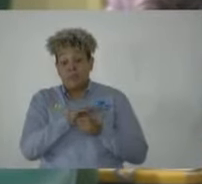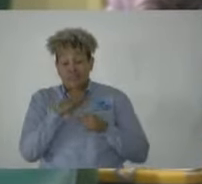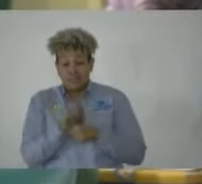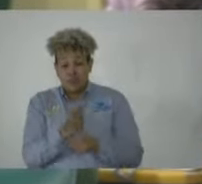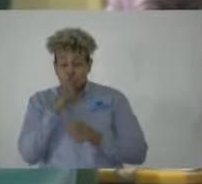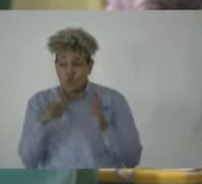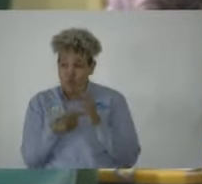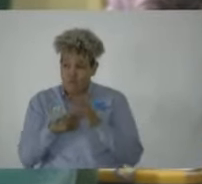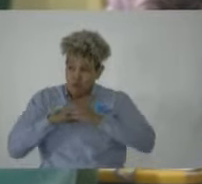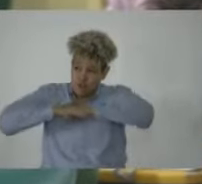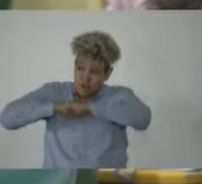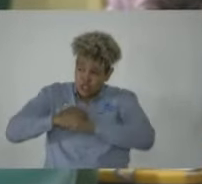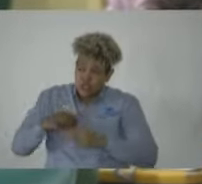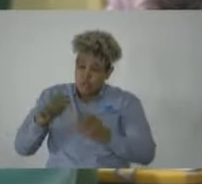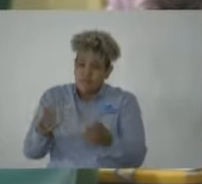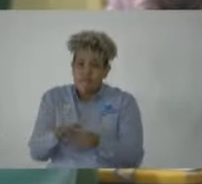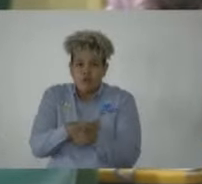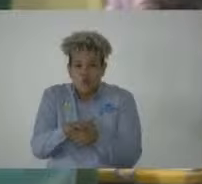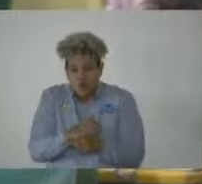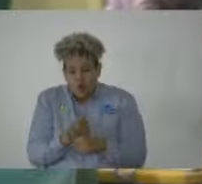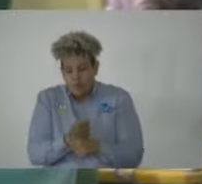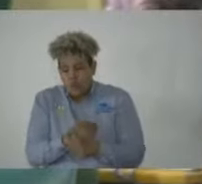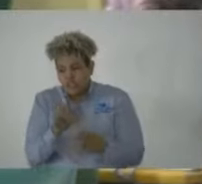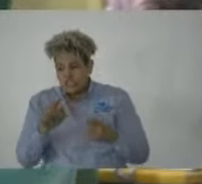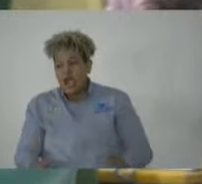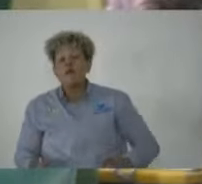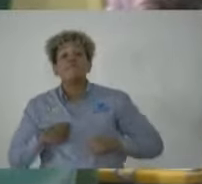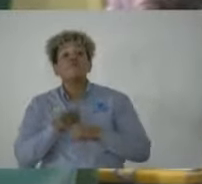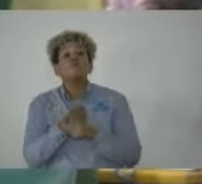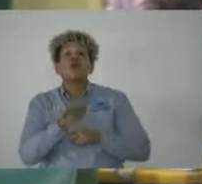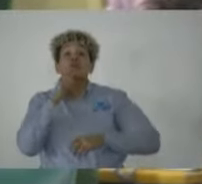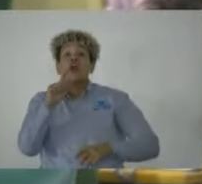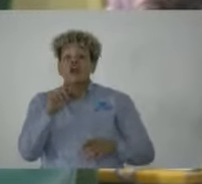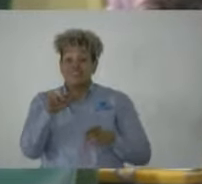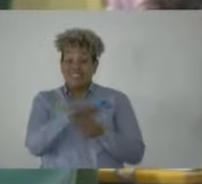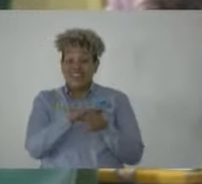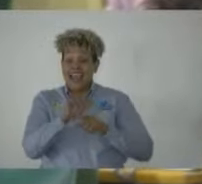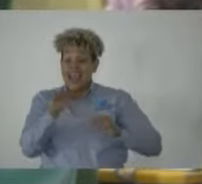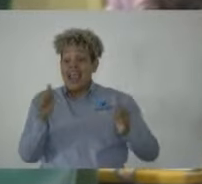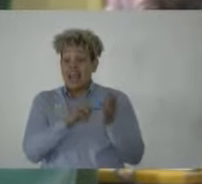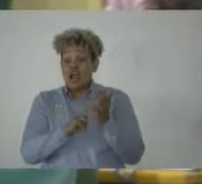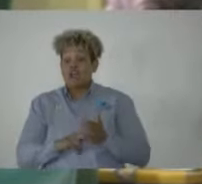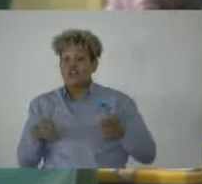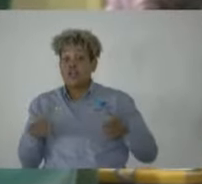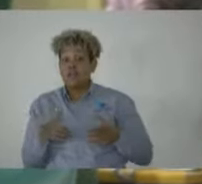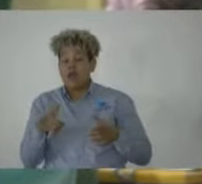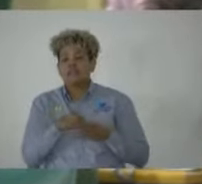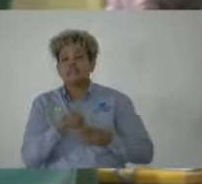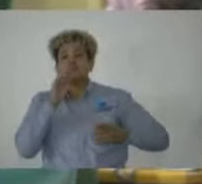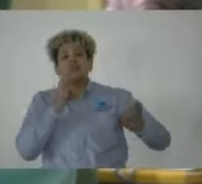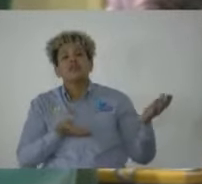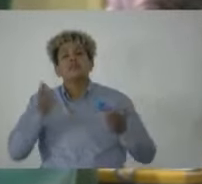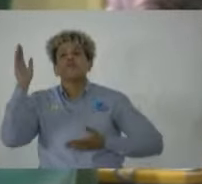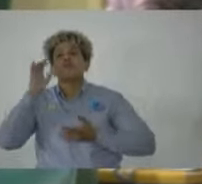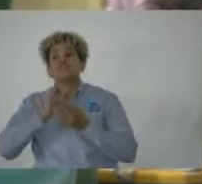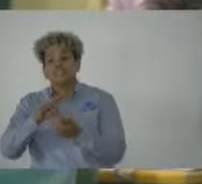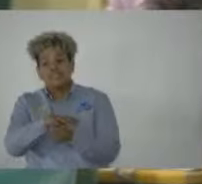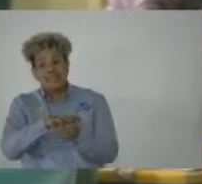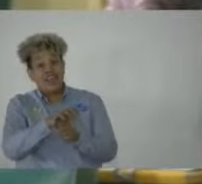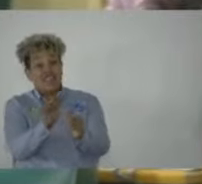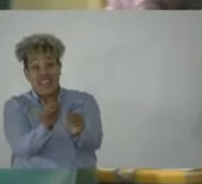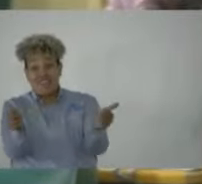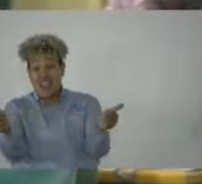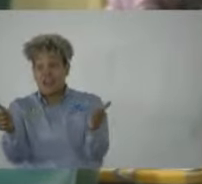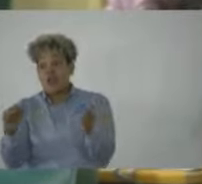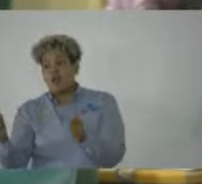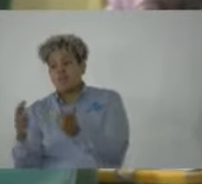afford protection to domestic production. The products of the territory of any contracting party imported into the territory of any